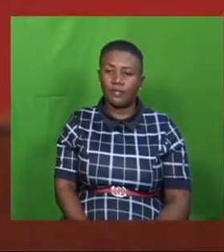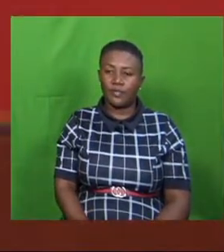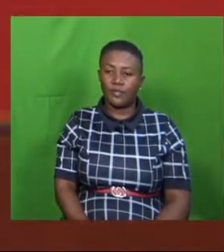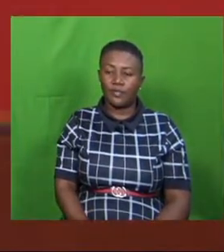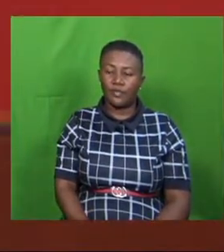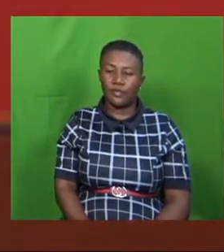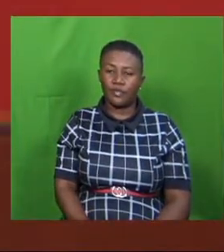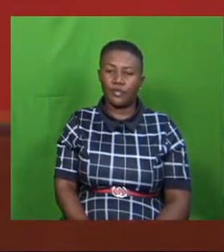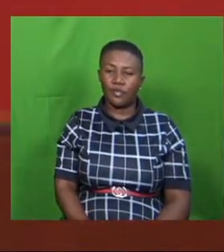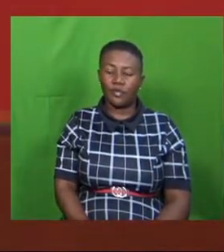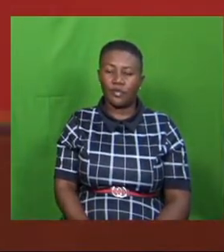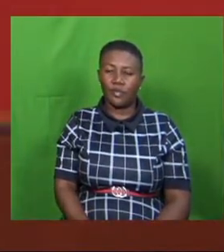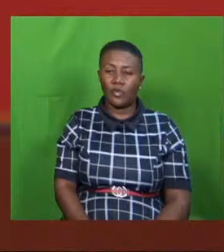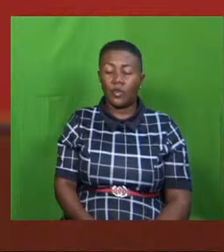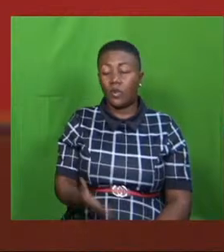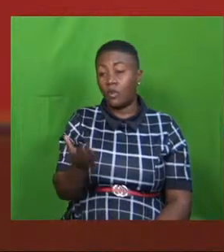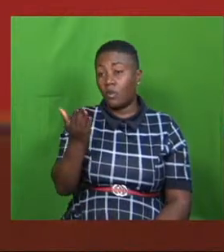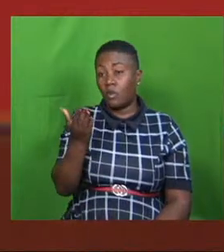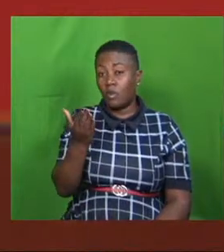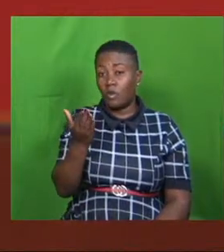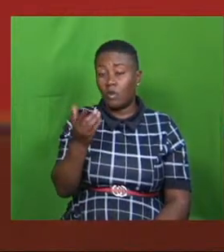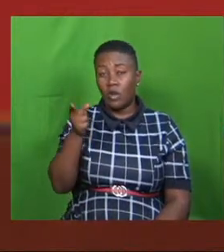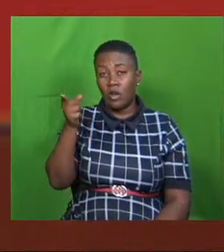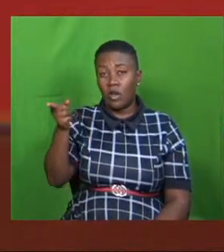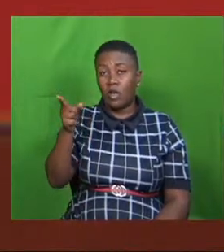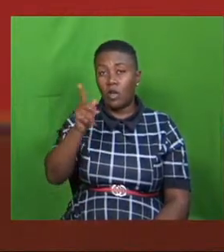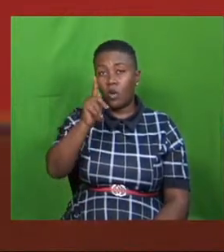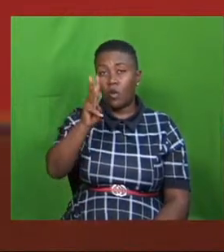Yes, Honorable Kwame Abuja.